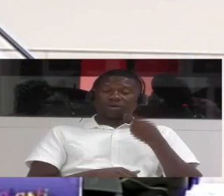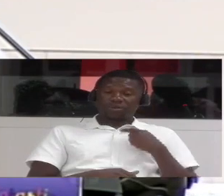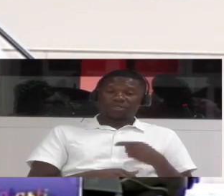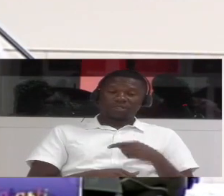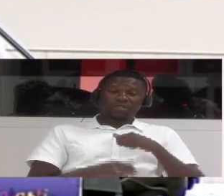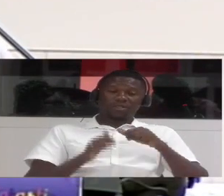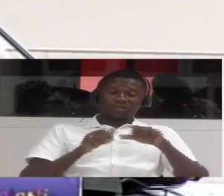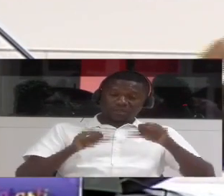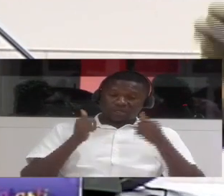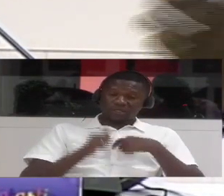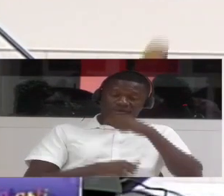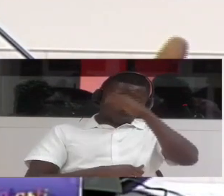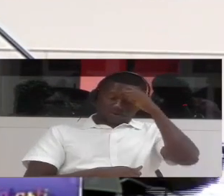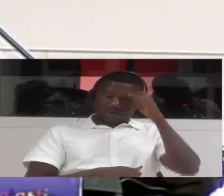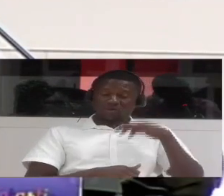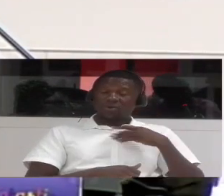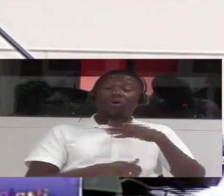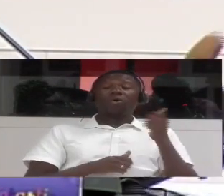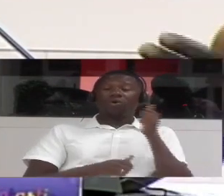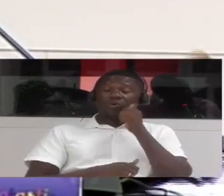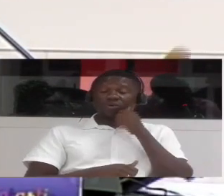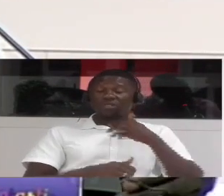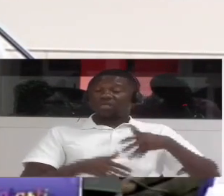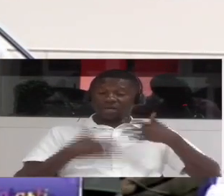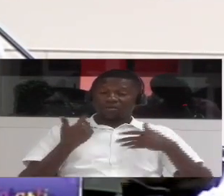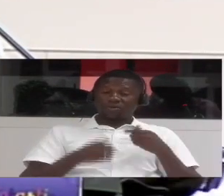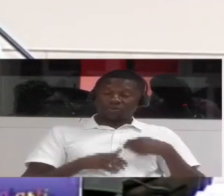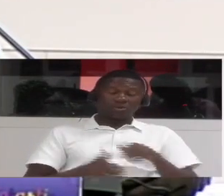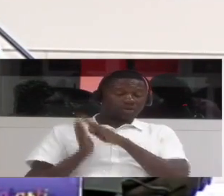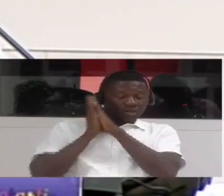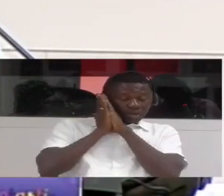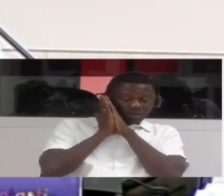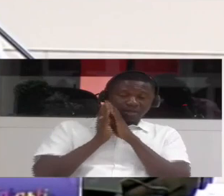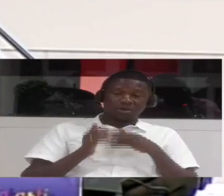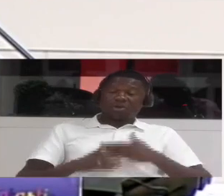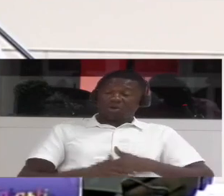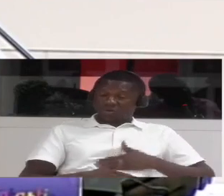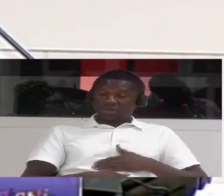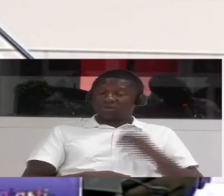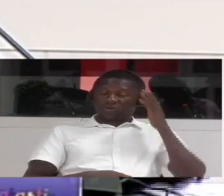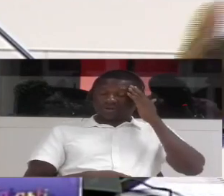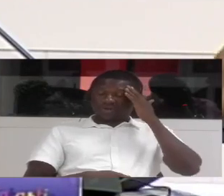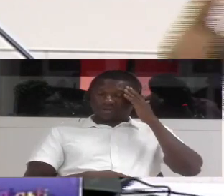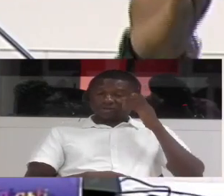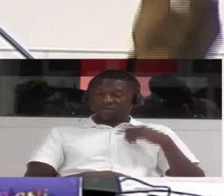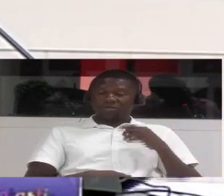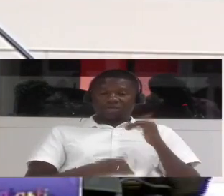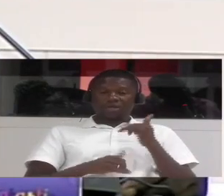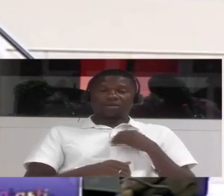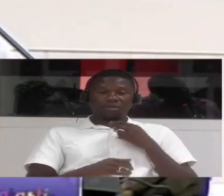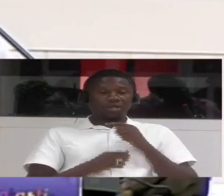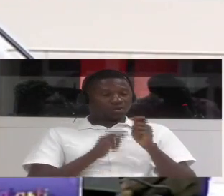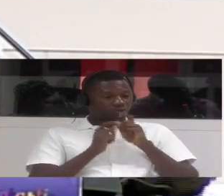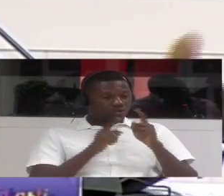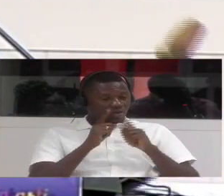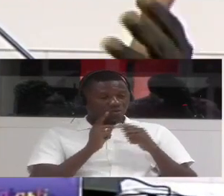this practice, I was always happy to go to bed hungry, knowing that perhaps I talked to a